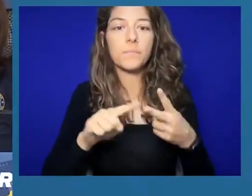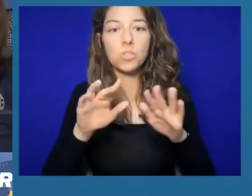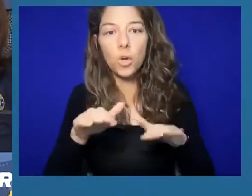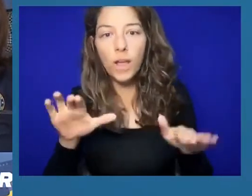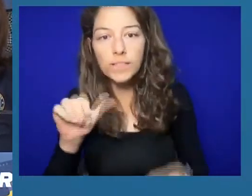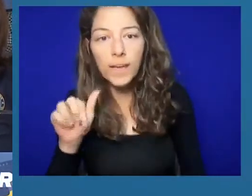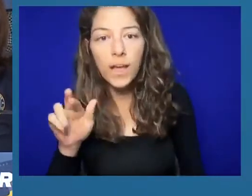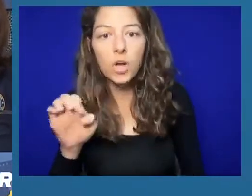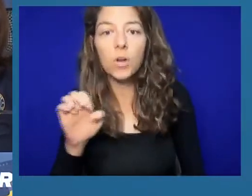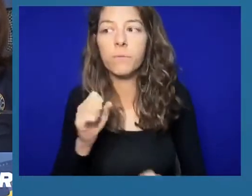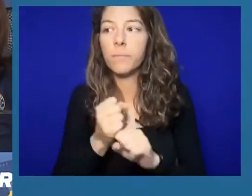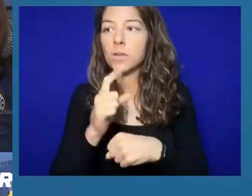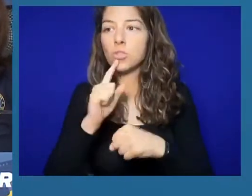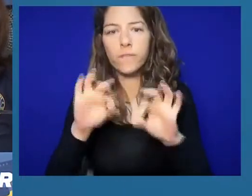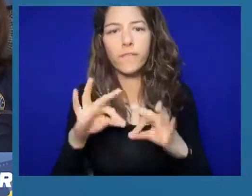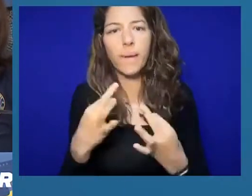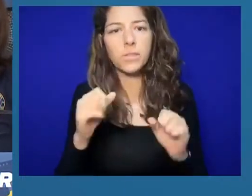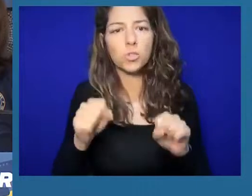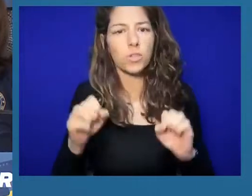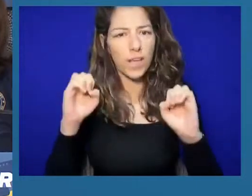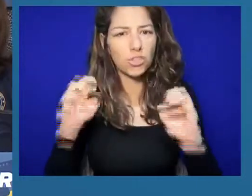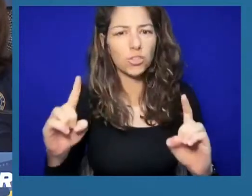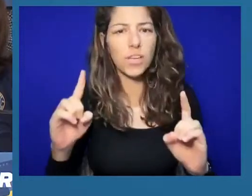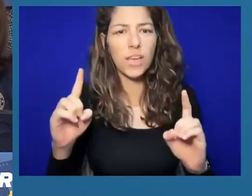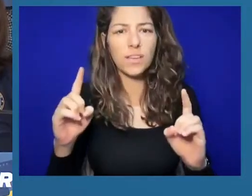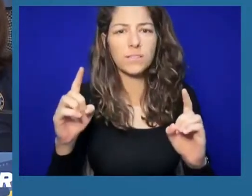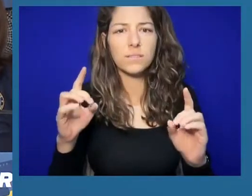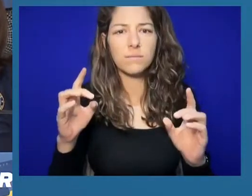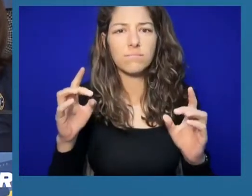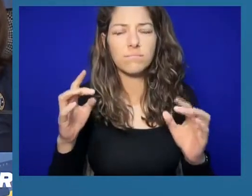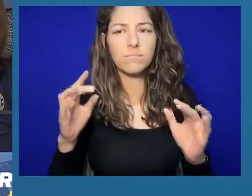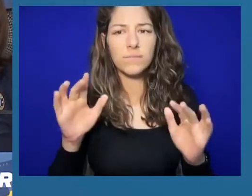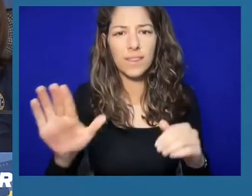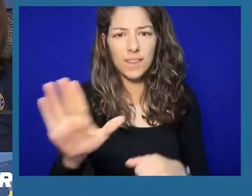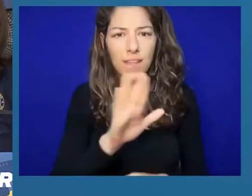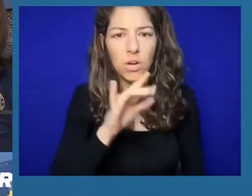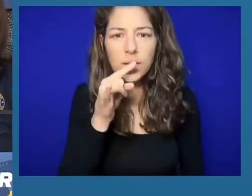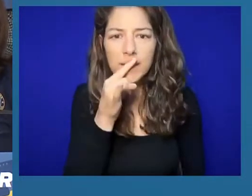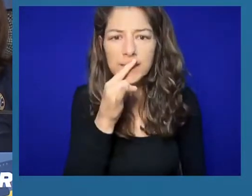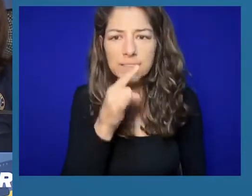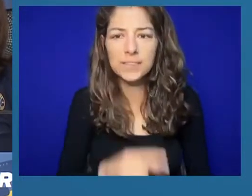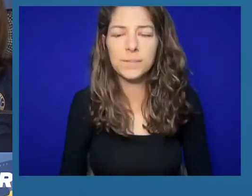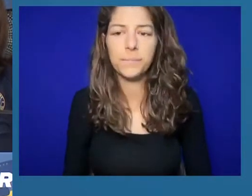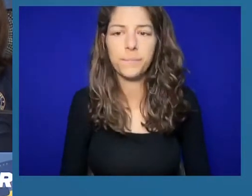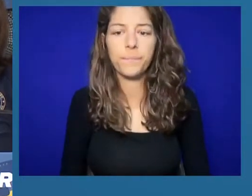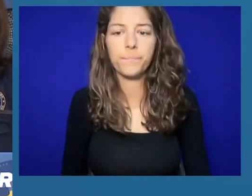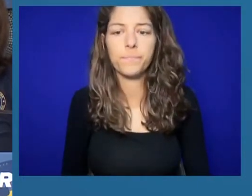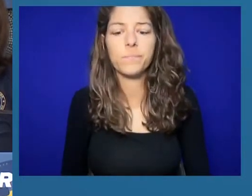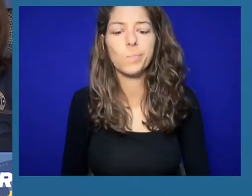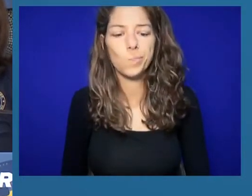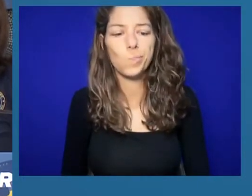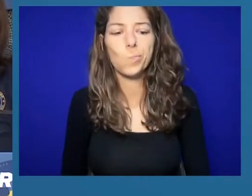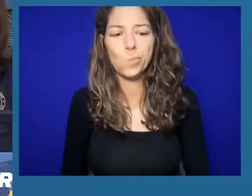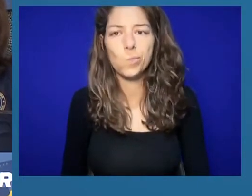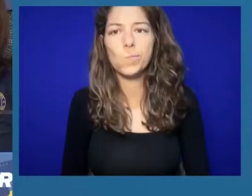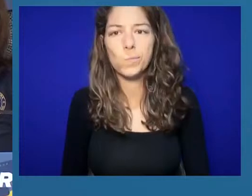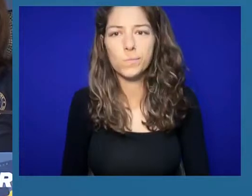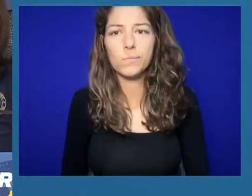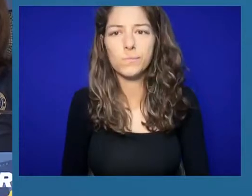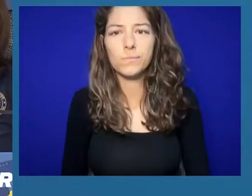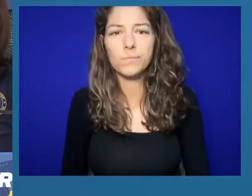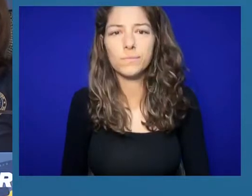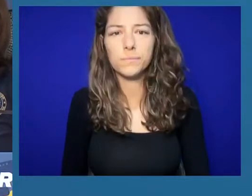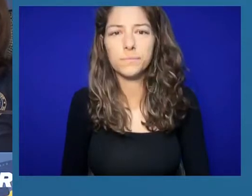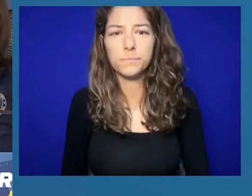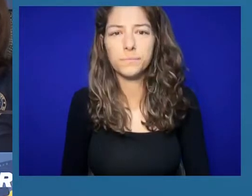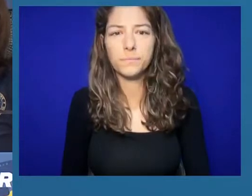that families were able to educate their children. And it's kind of sad that we